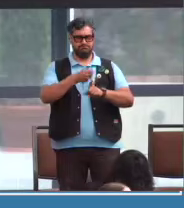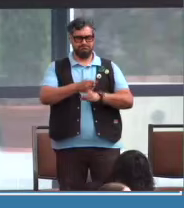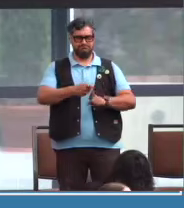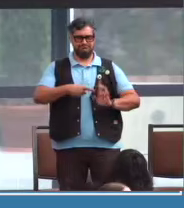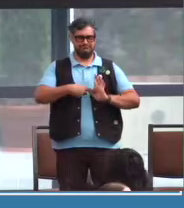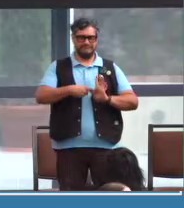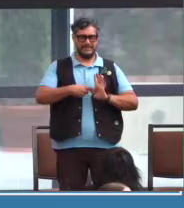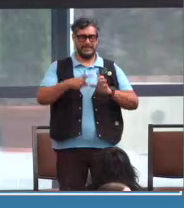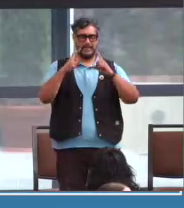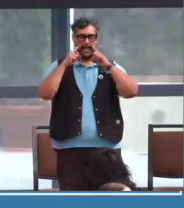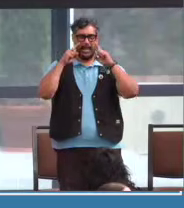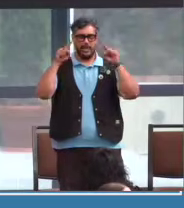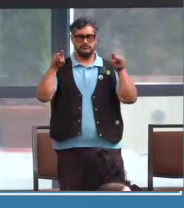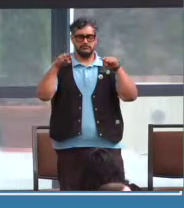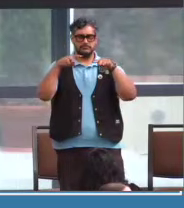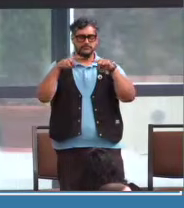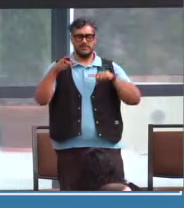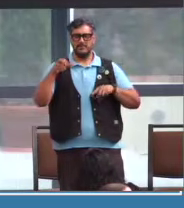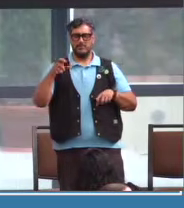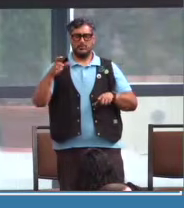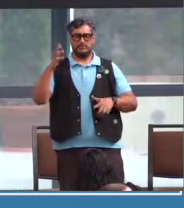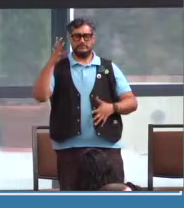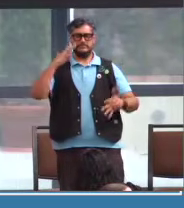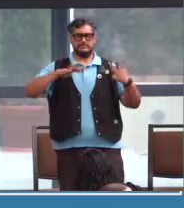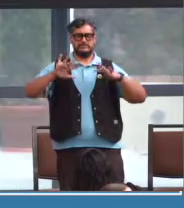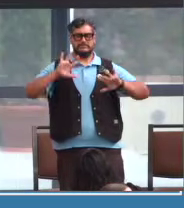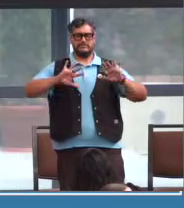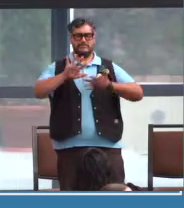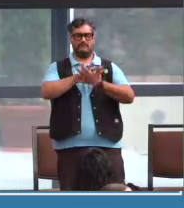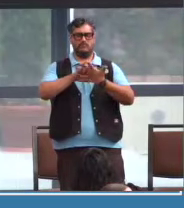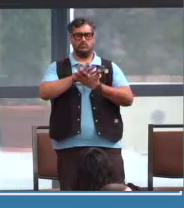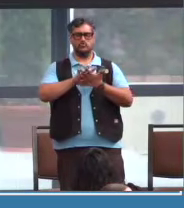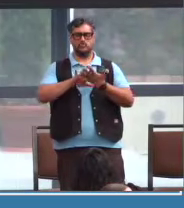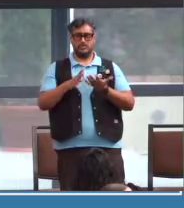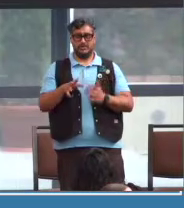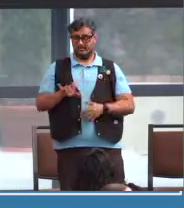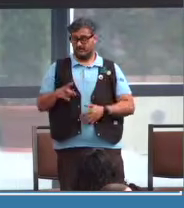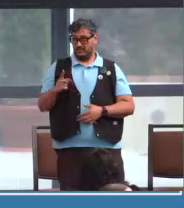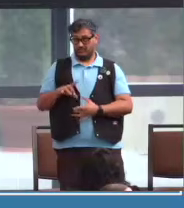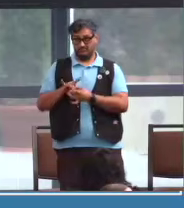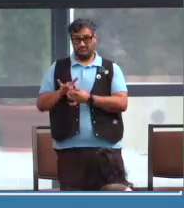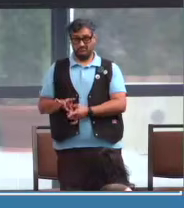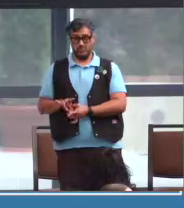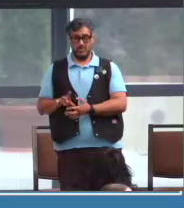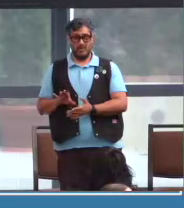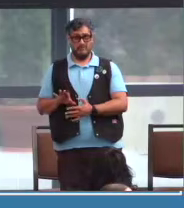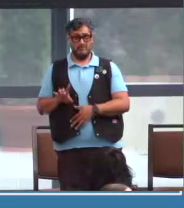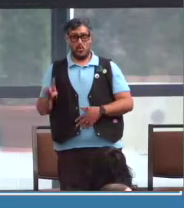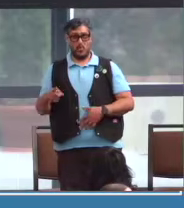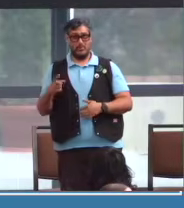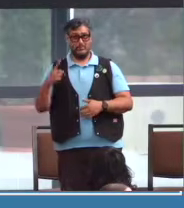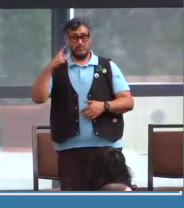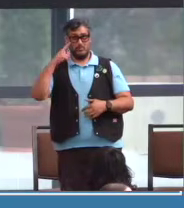eye crossing and severe disorientation, confusion episodes. Is that always considered like some sort of